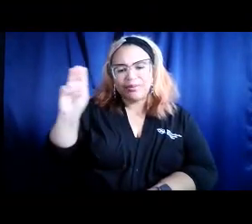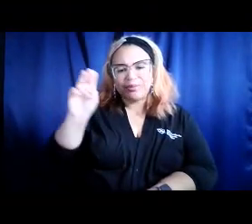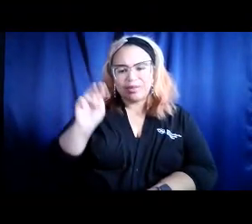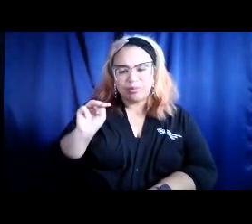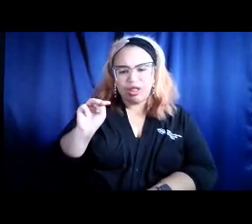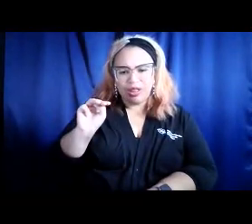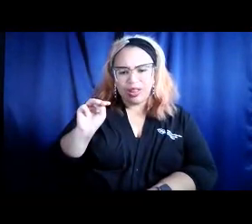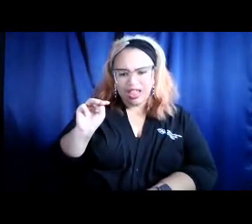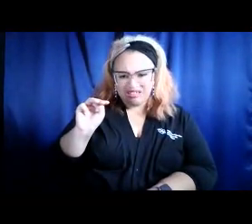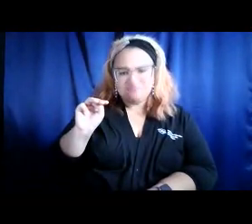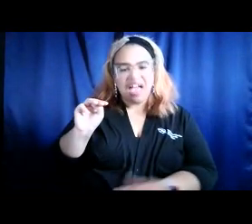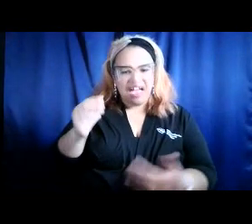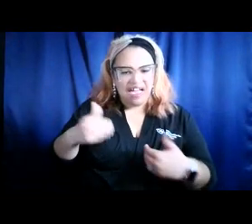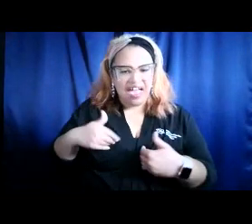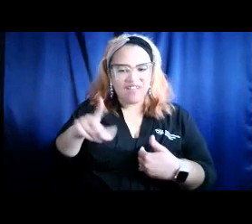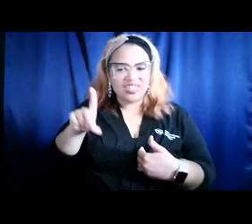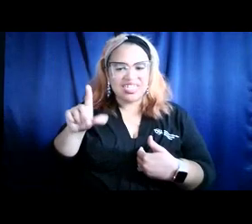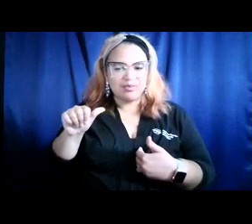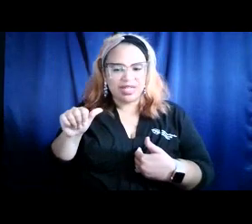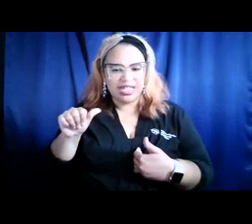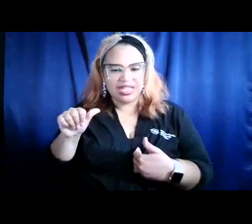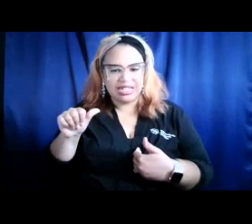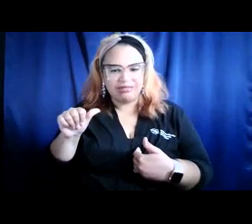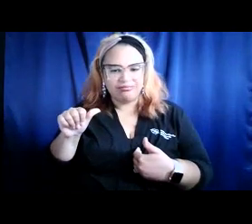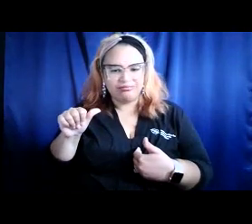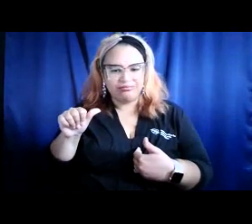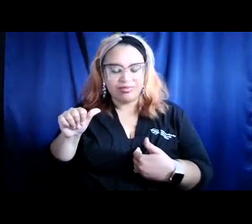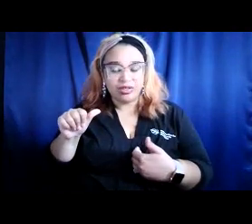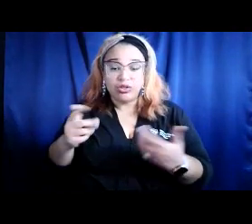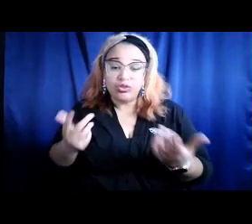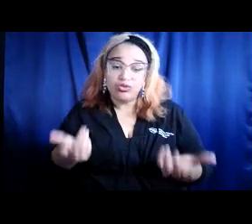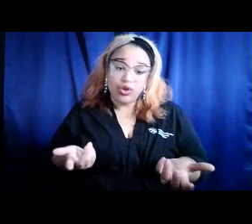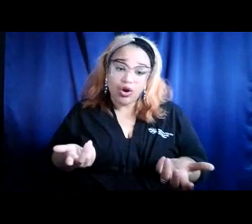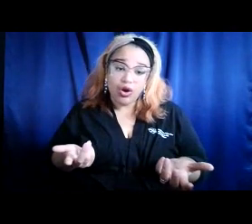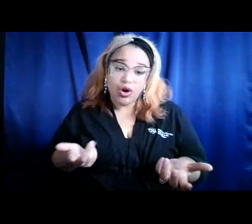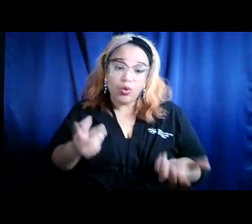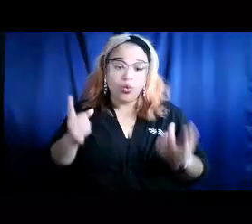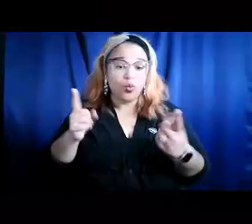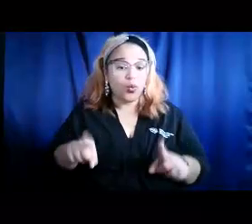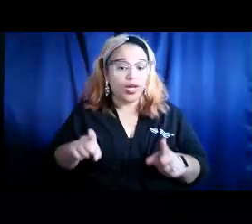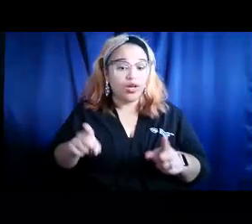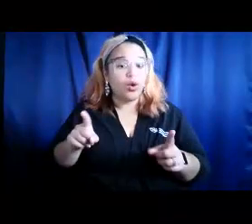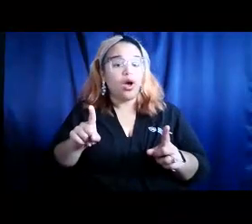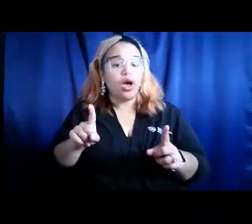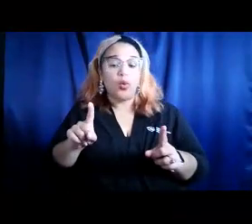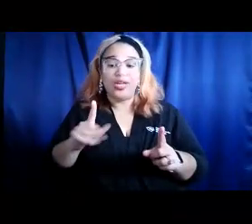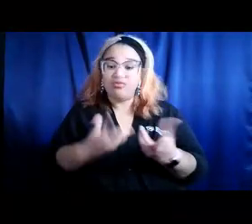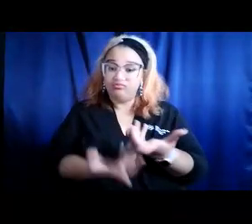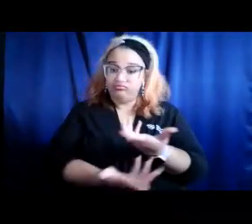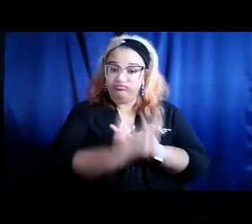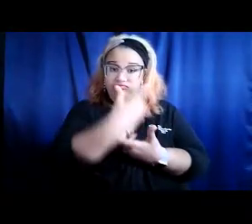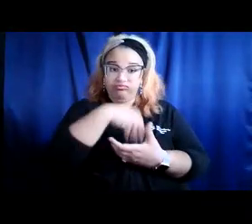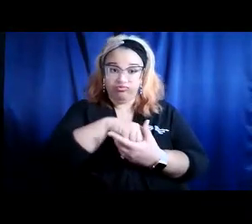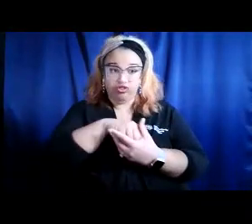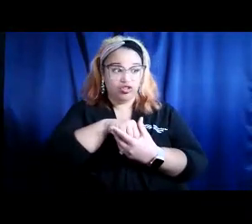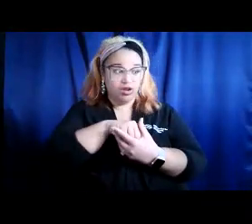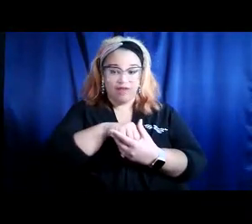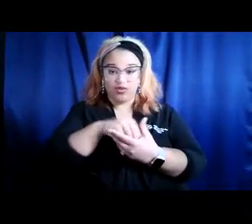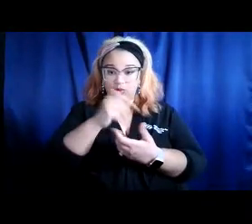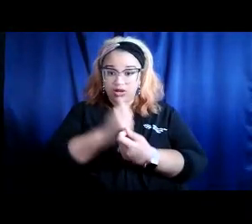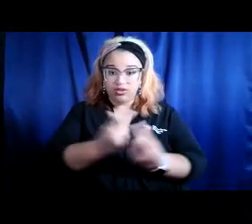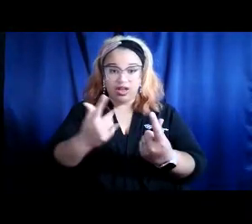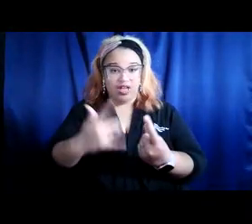or temporary. So when organizations foster disability inclusion, they create a workplace where everyone has the